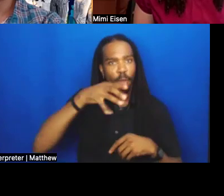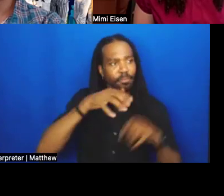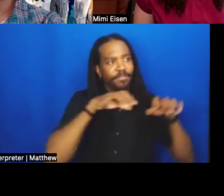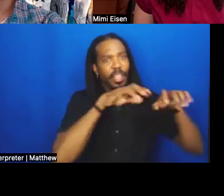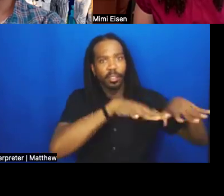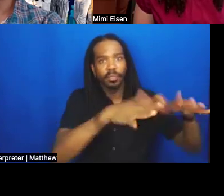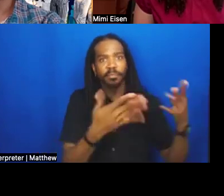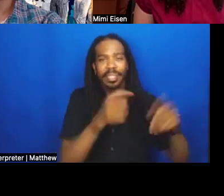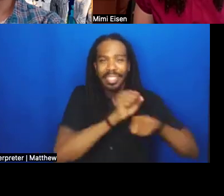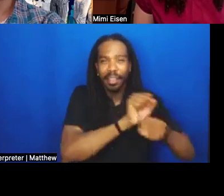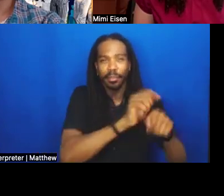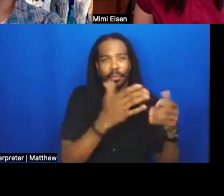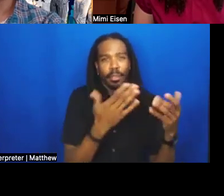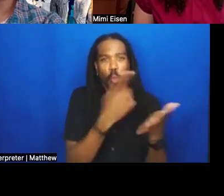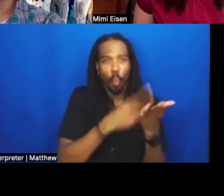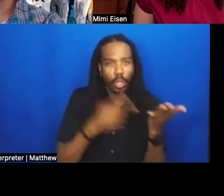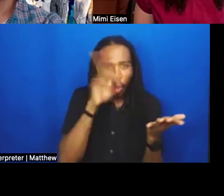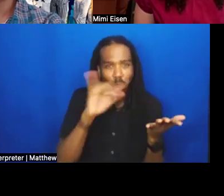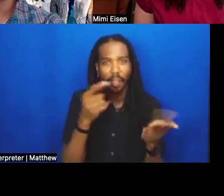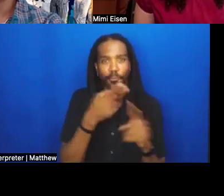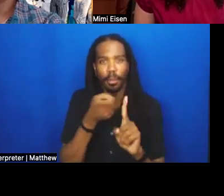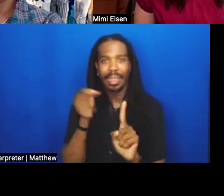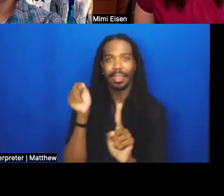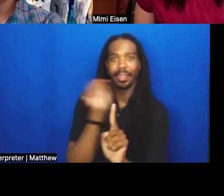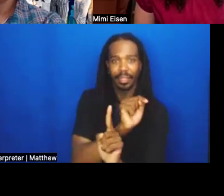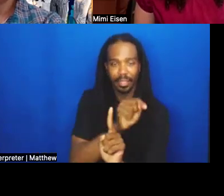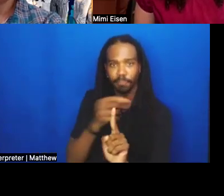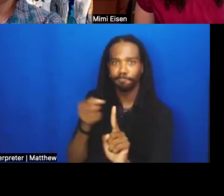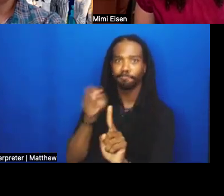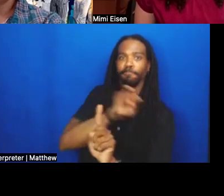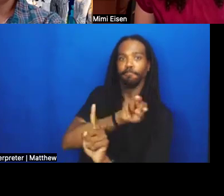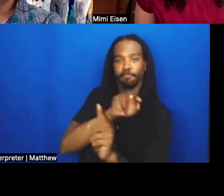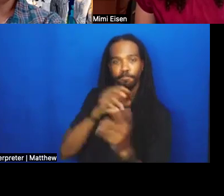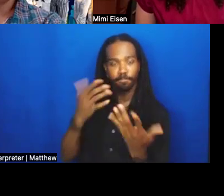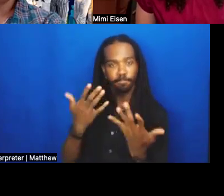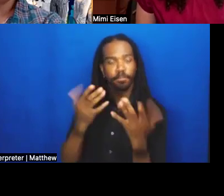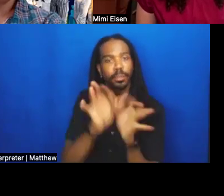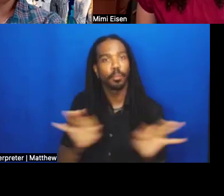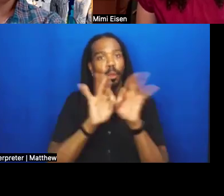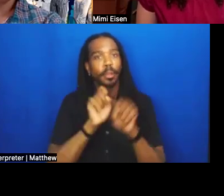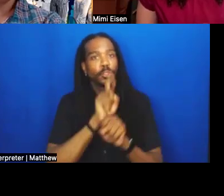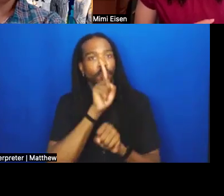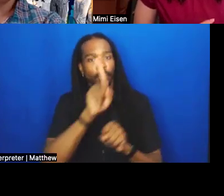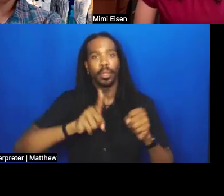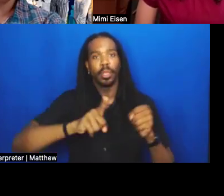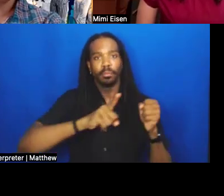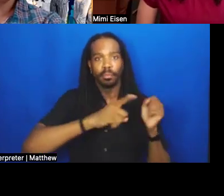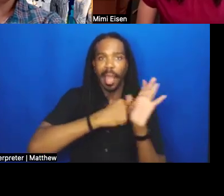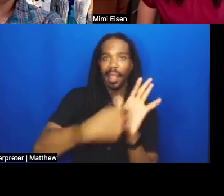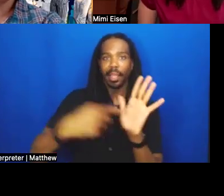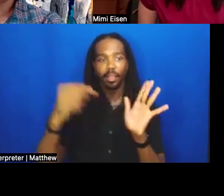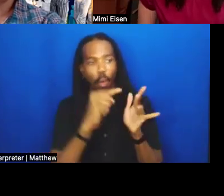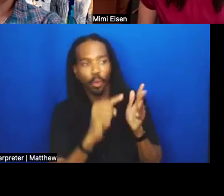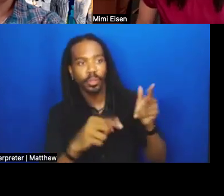like from here? Right? And so, we have to highlight so many of the voices that is